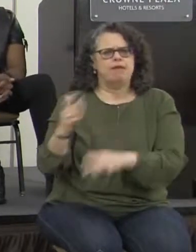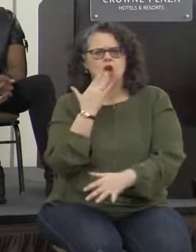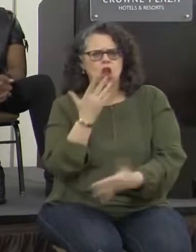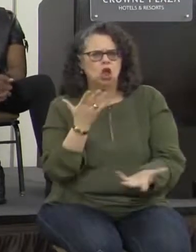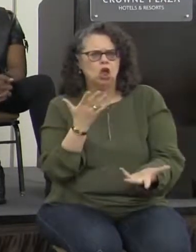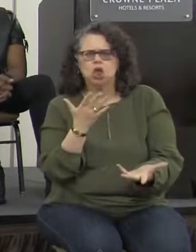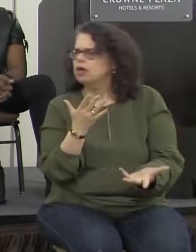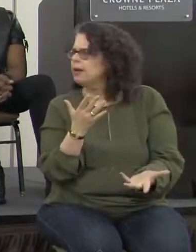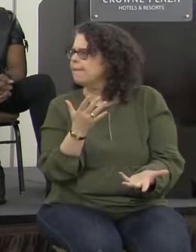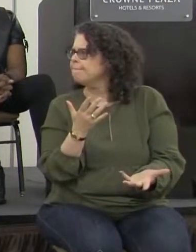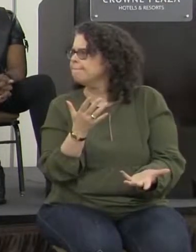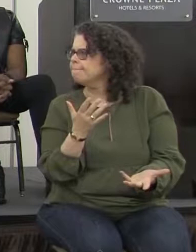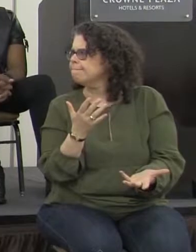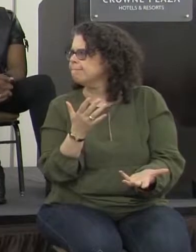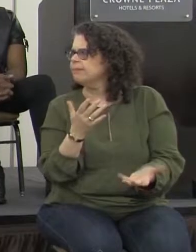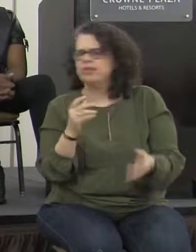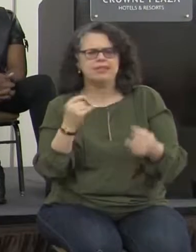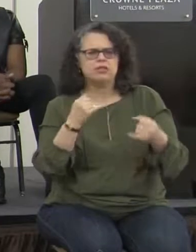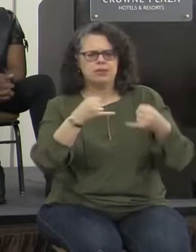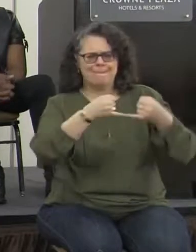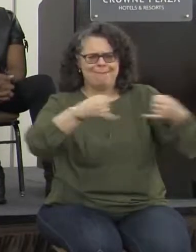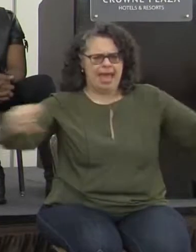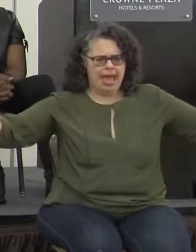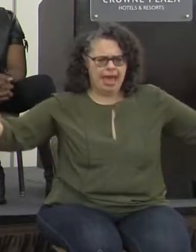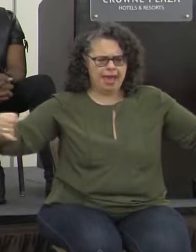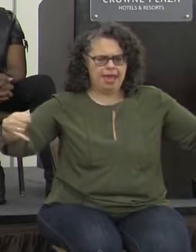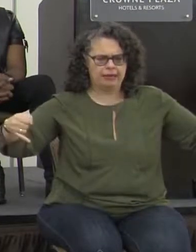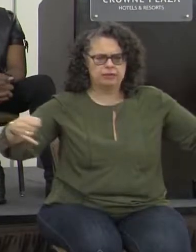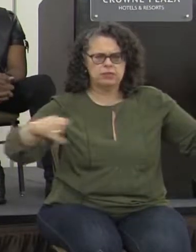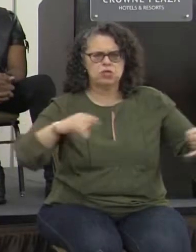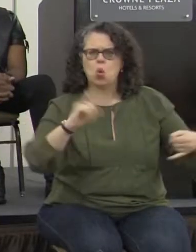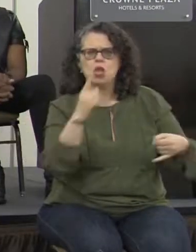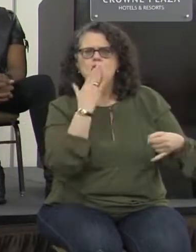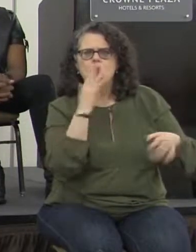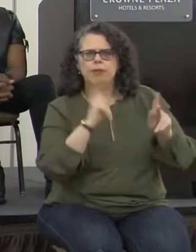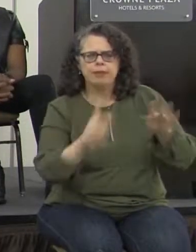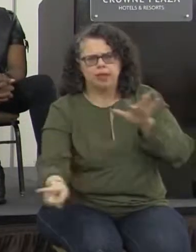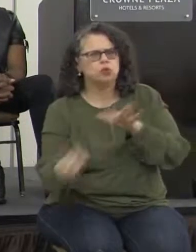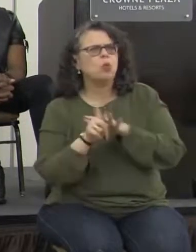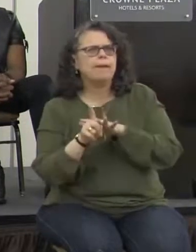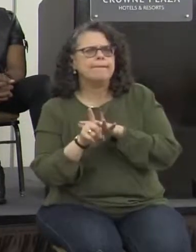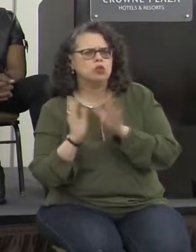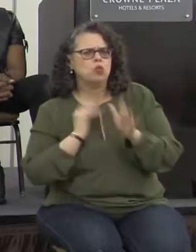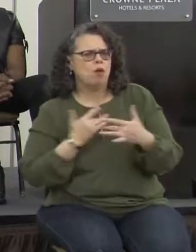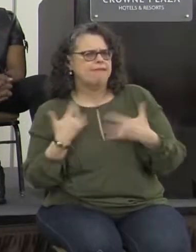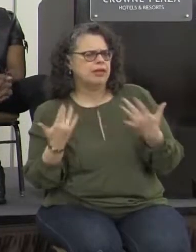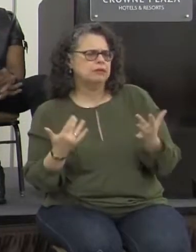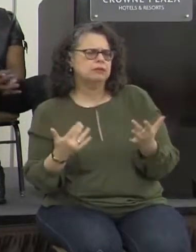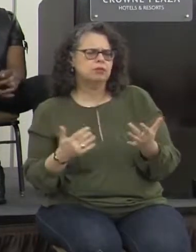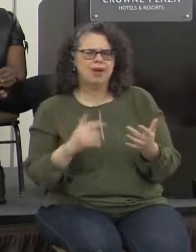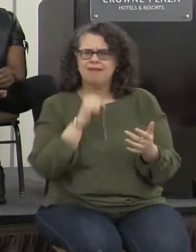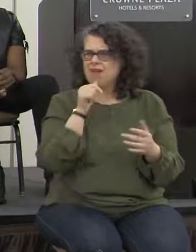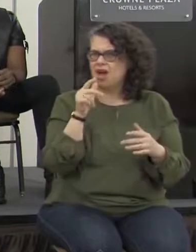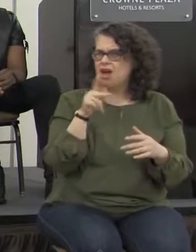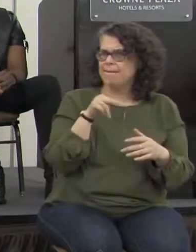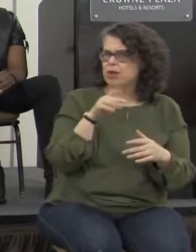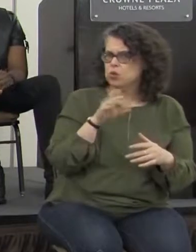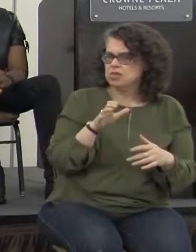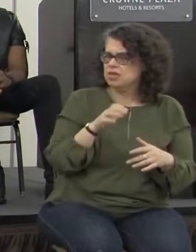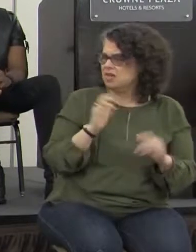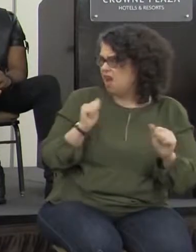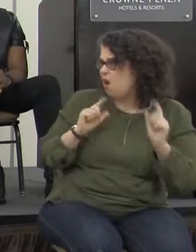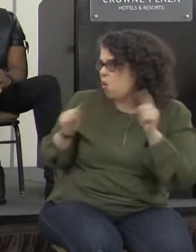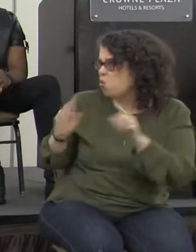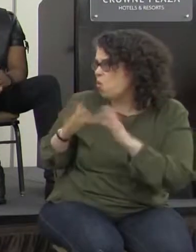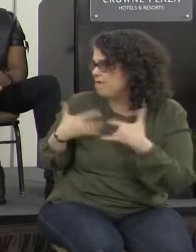got some, like maybe there's a visible link saying only people of color only the colored folks should show up. So I have non-people of color say, "Well, can I